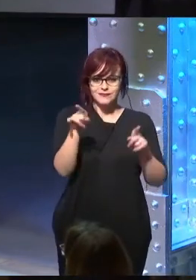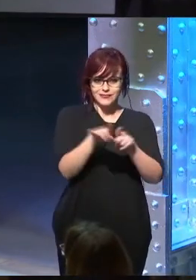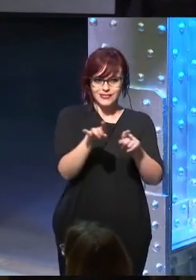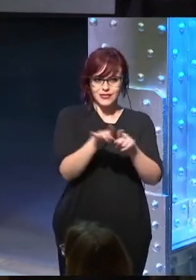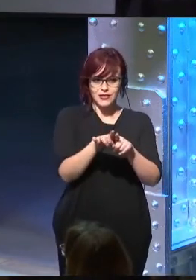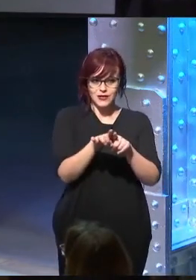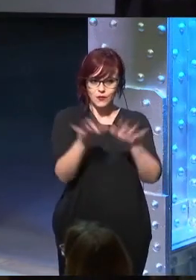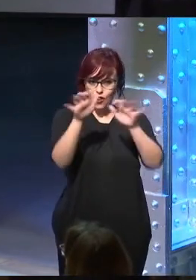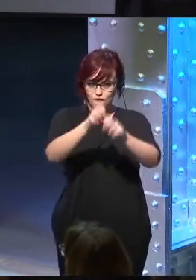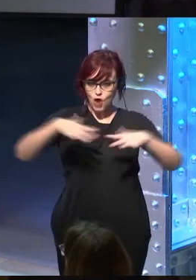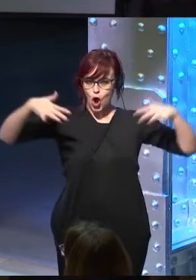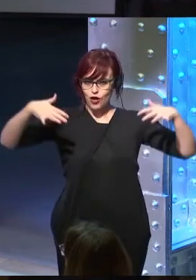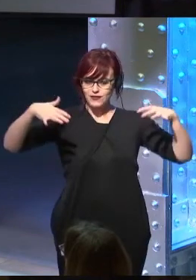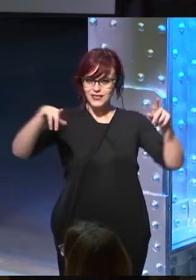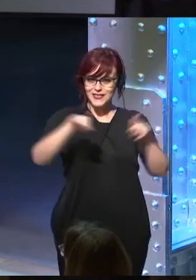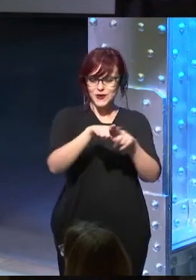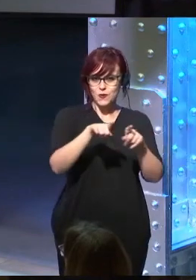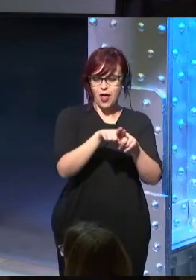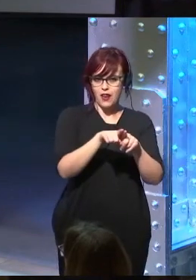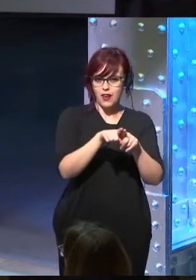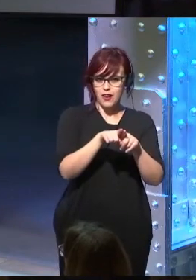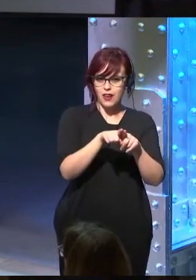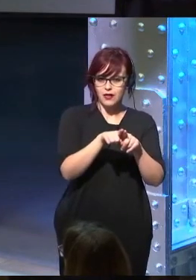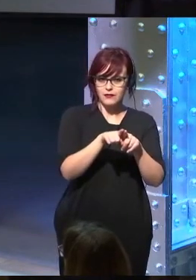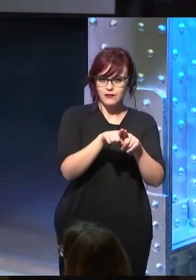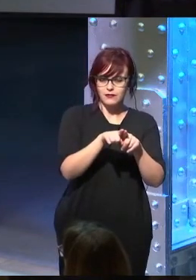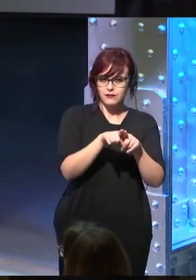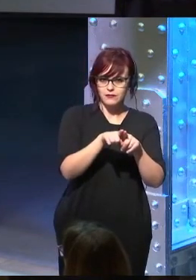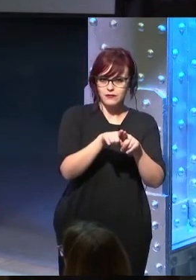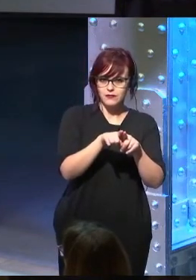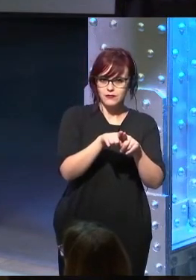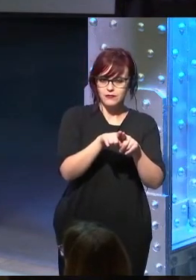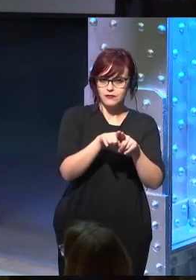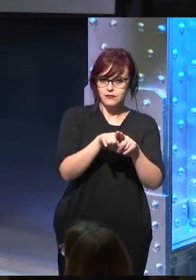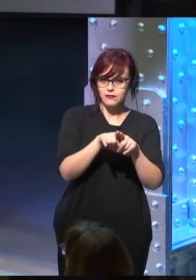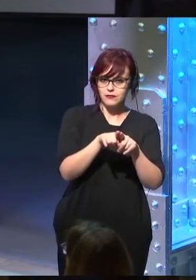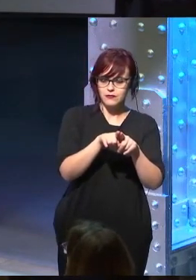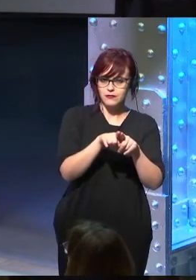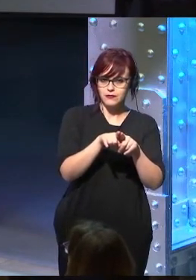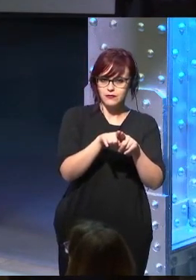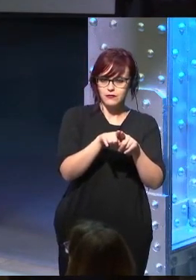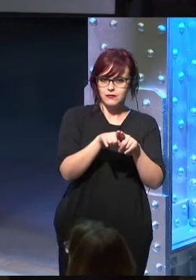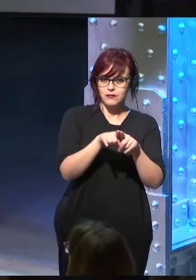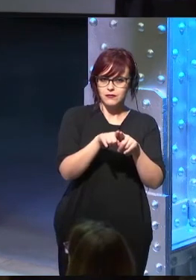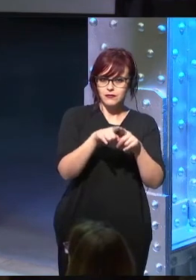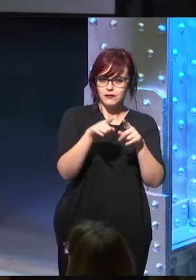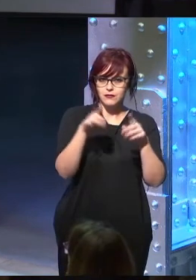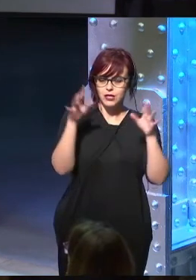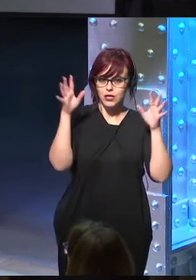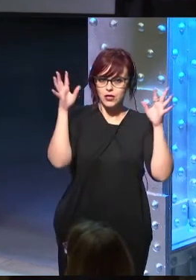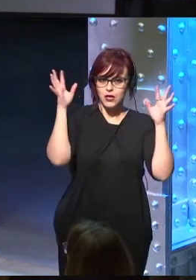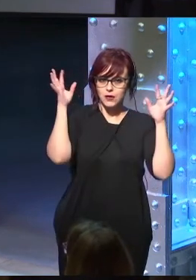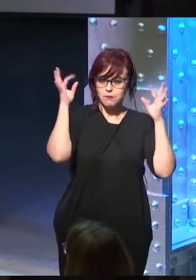with her hairpins pierced the tongue of the severed head of the orator